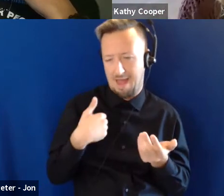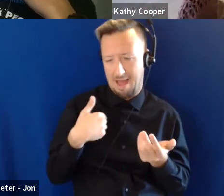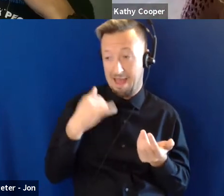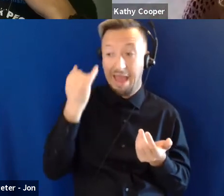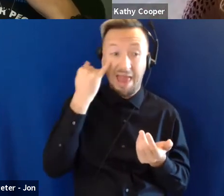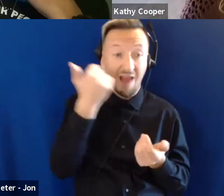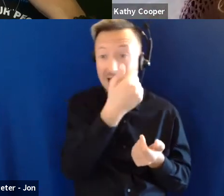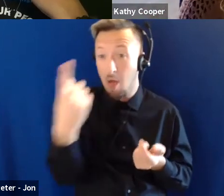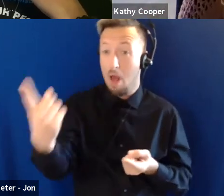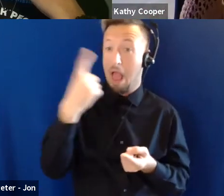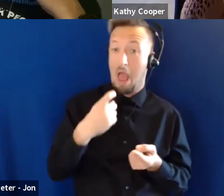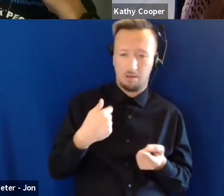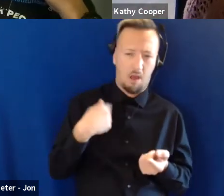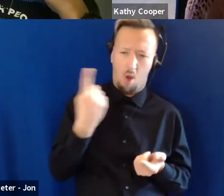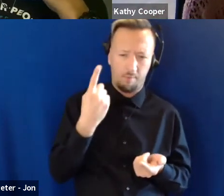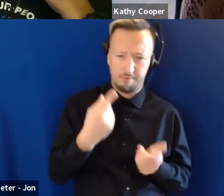anybody.